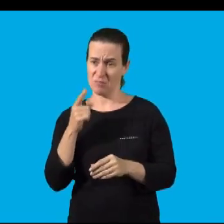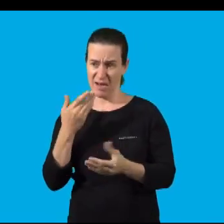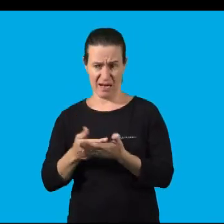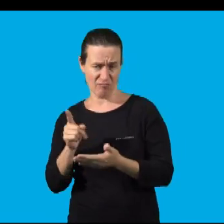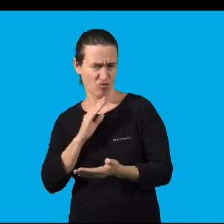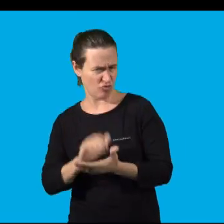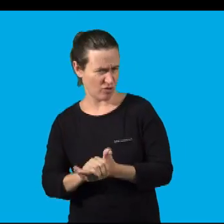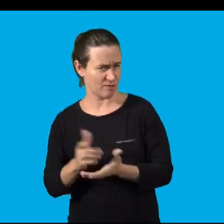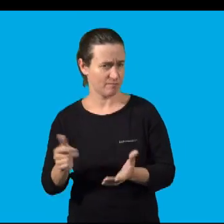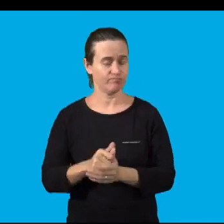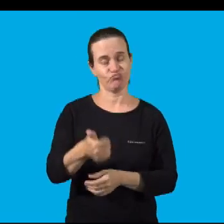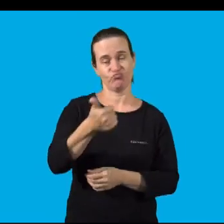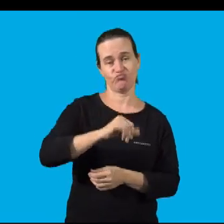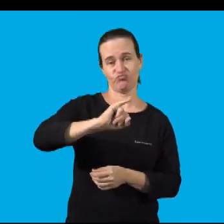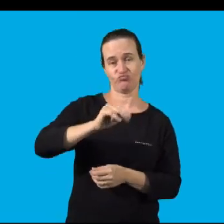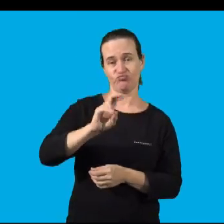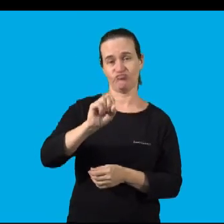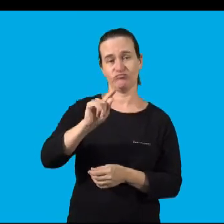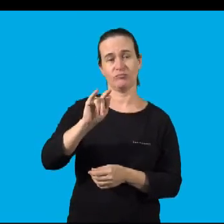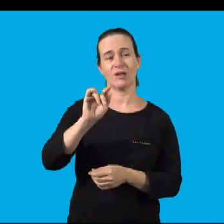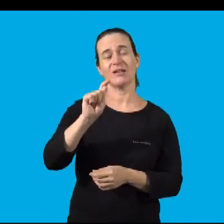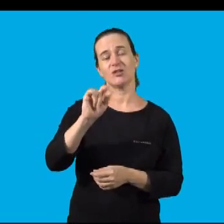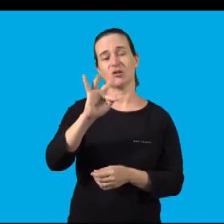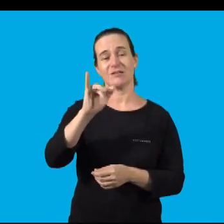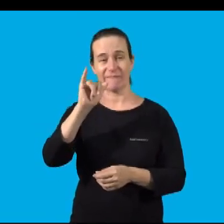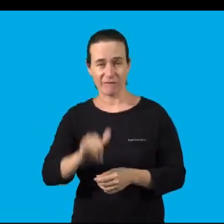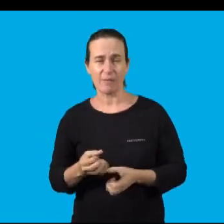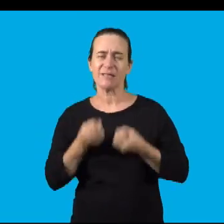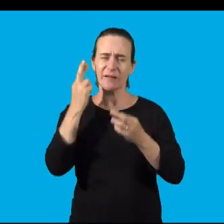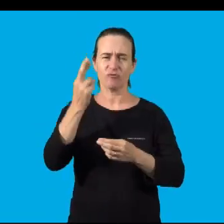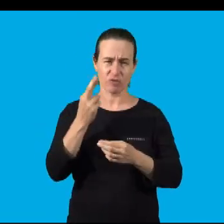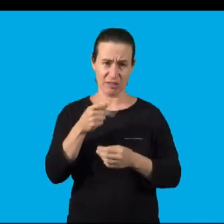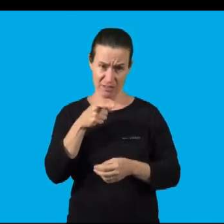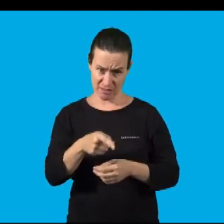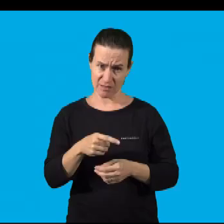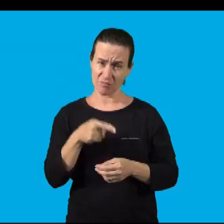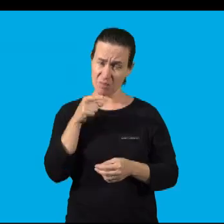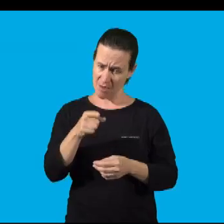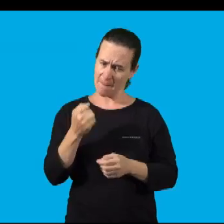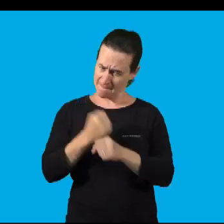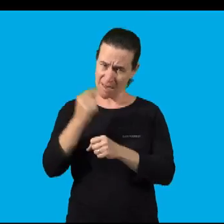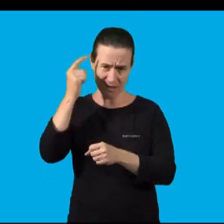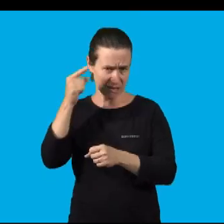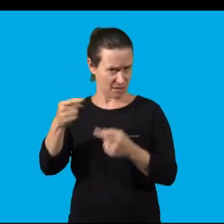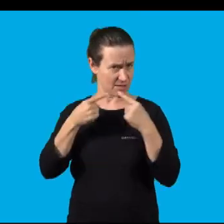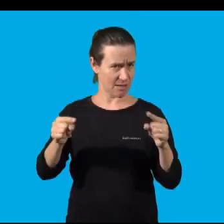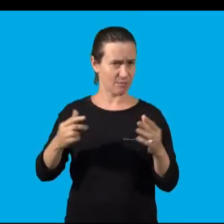credibility. And justify, to give reasons to prove how reasonable a statement is.